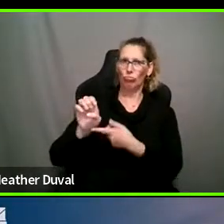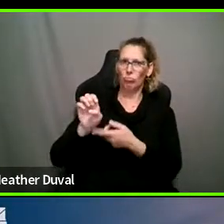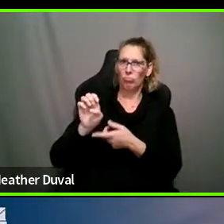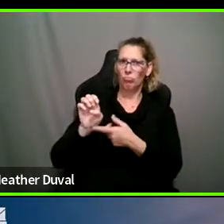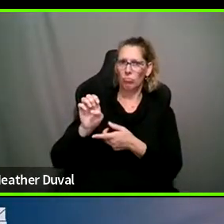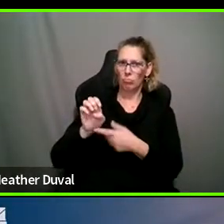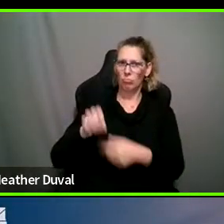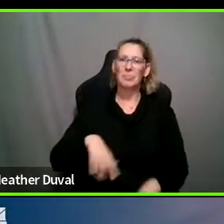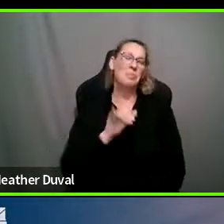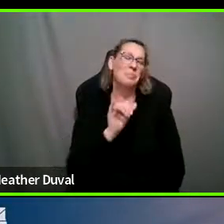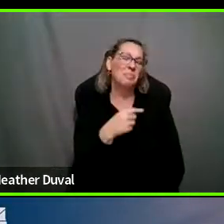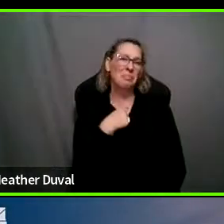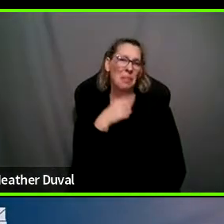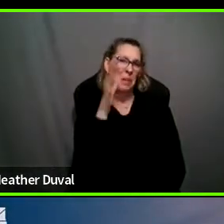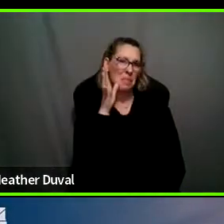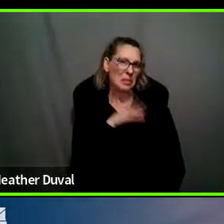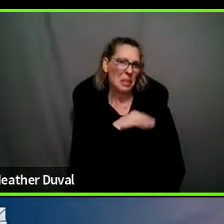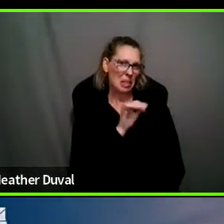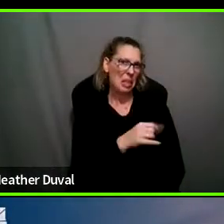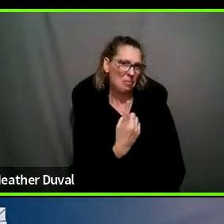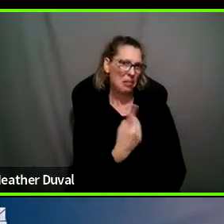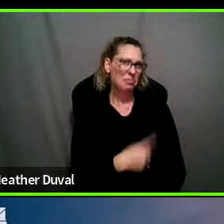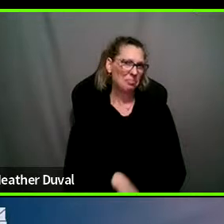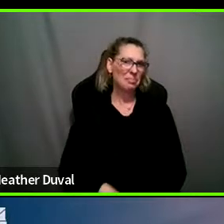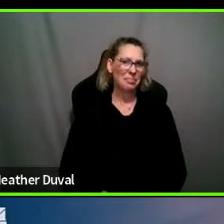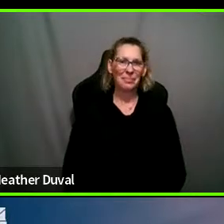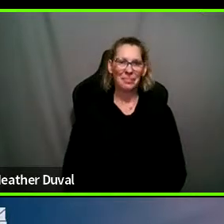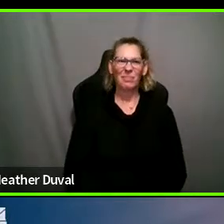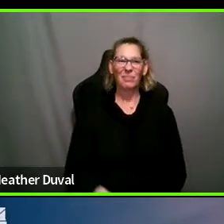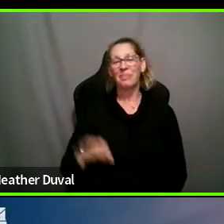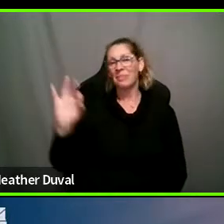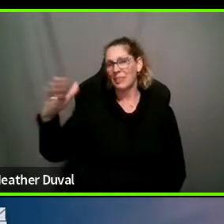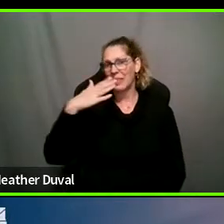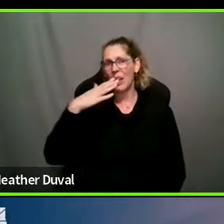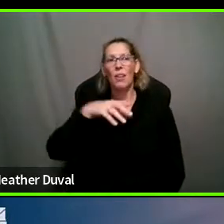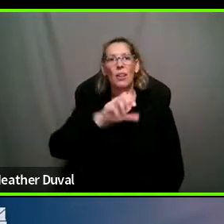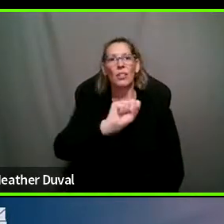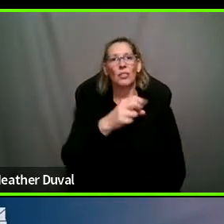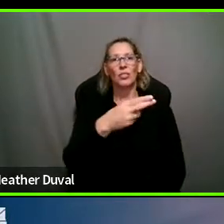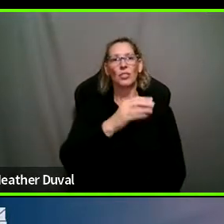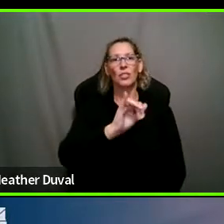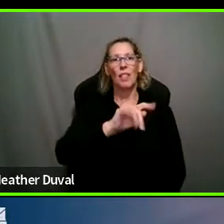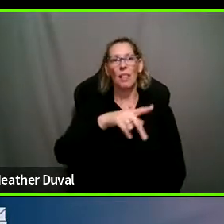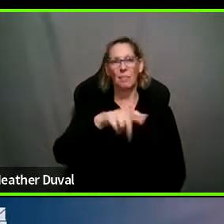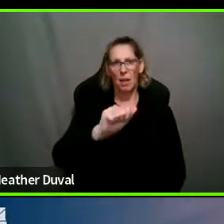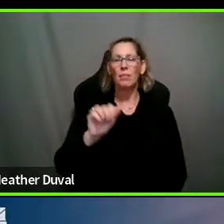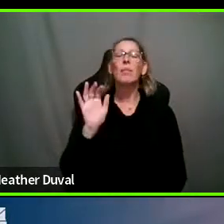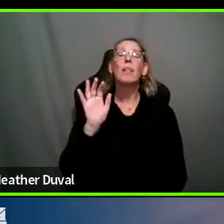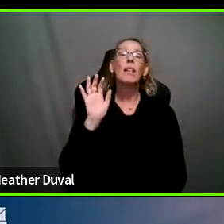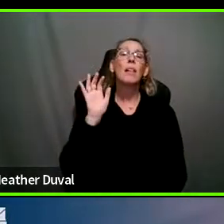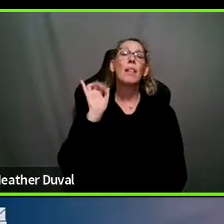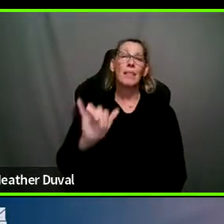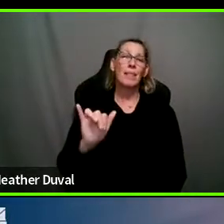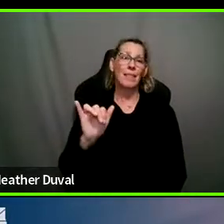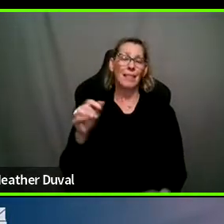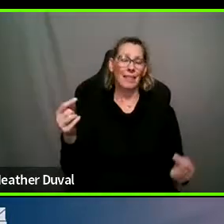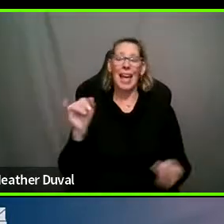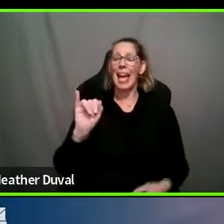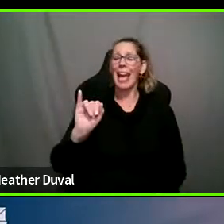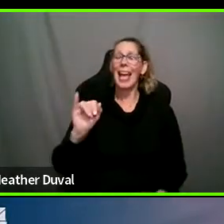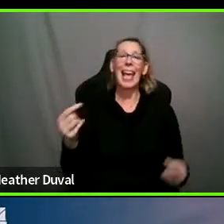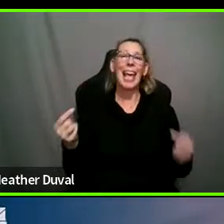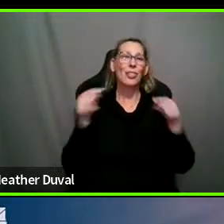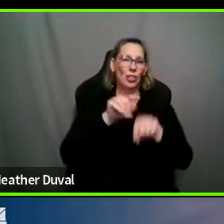Shilpa, do you want to take this one? Yeah, I can take this one too. Thanks, Ryan. So interchanges are the connections that we have between, say, a